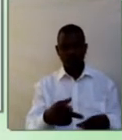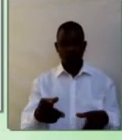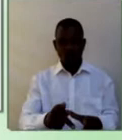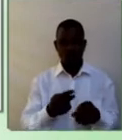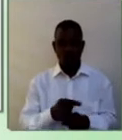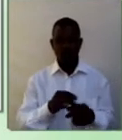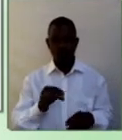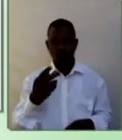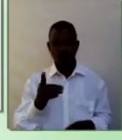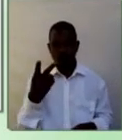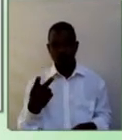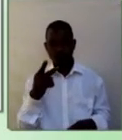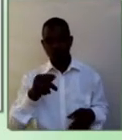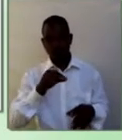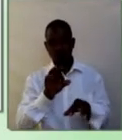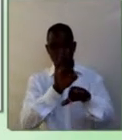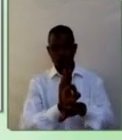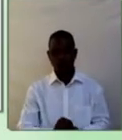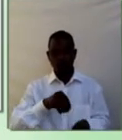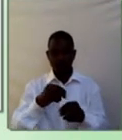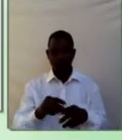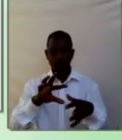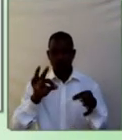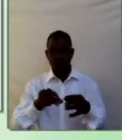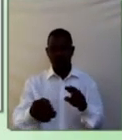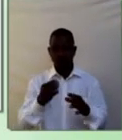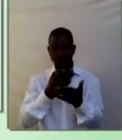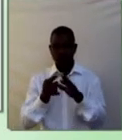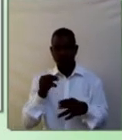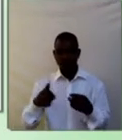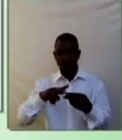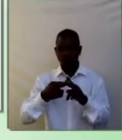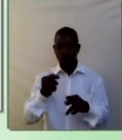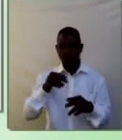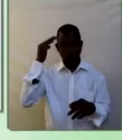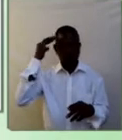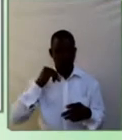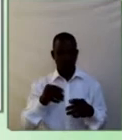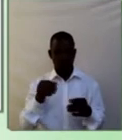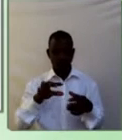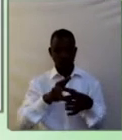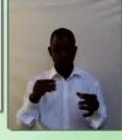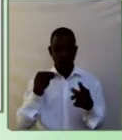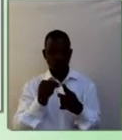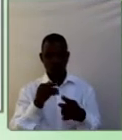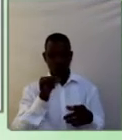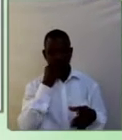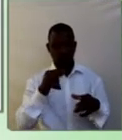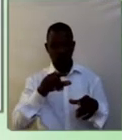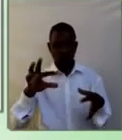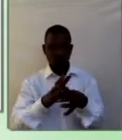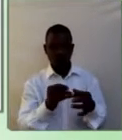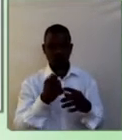dual functions in a sentence. Apart from relating to the head word, it joins the less